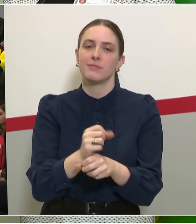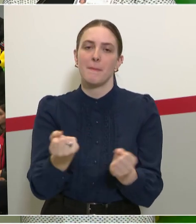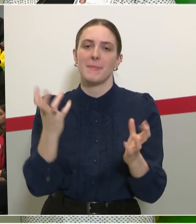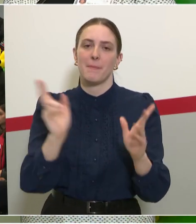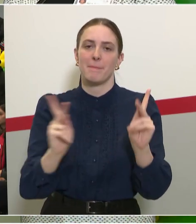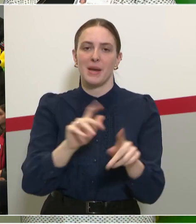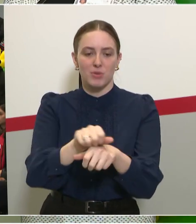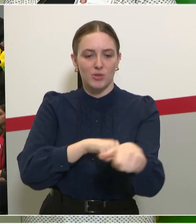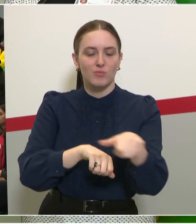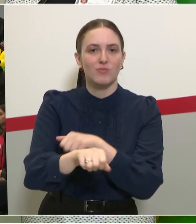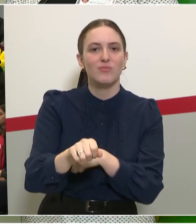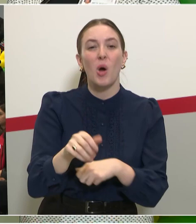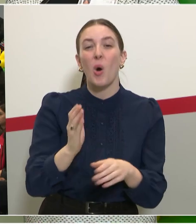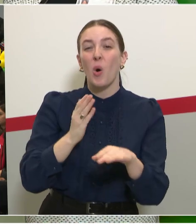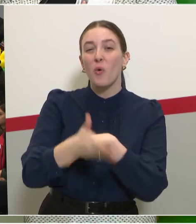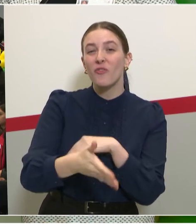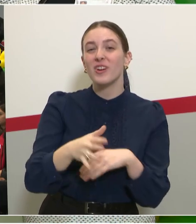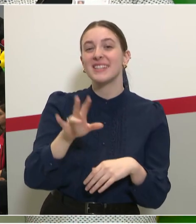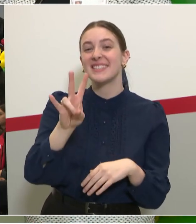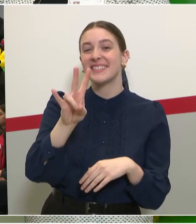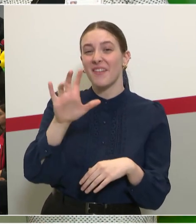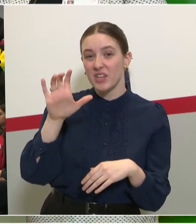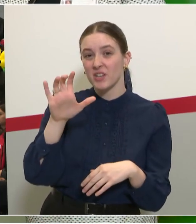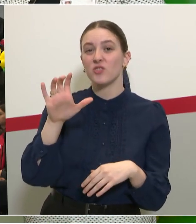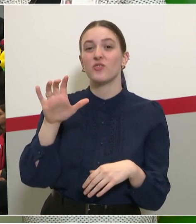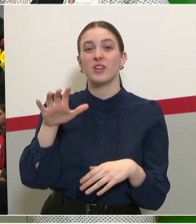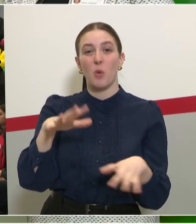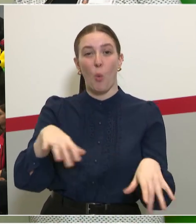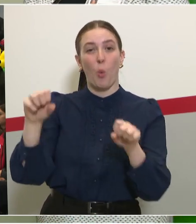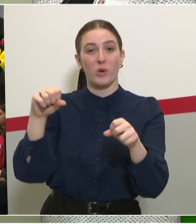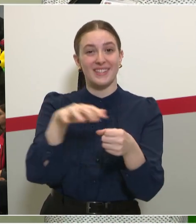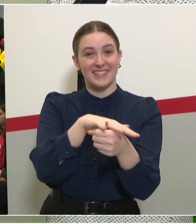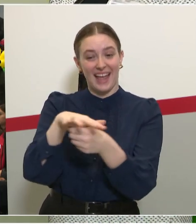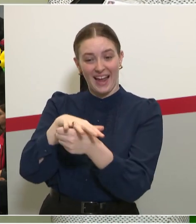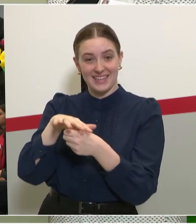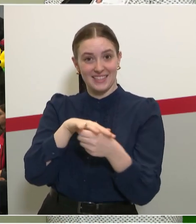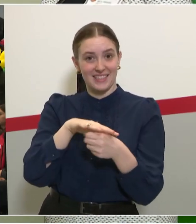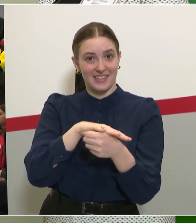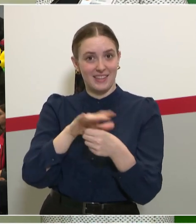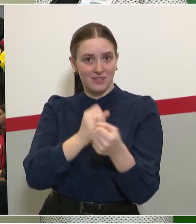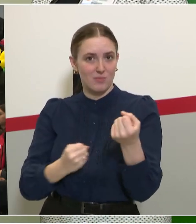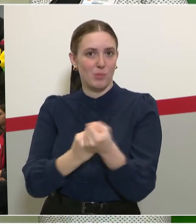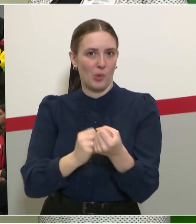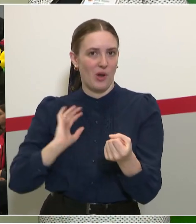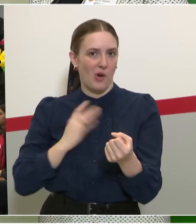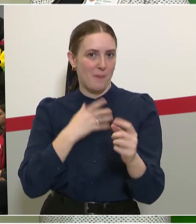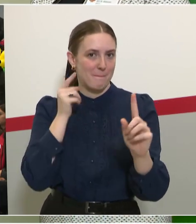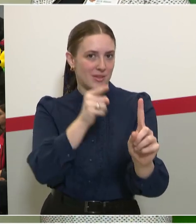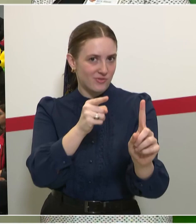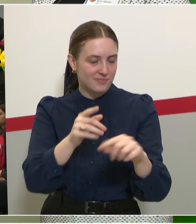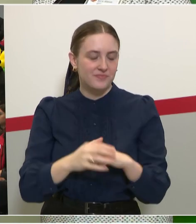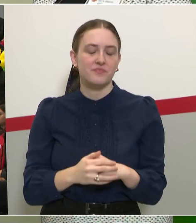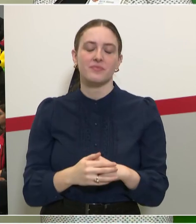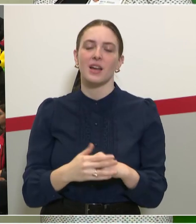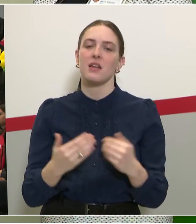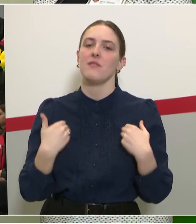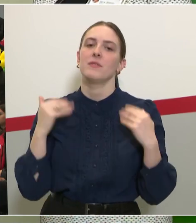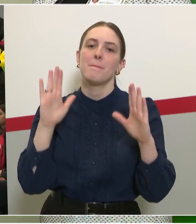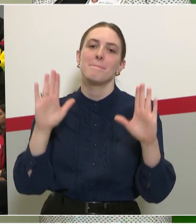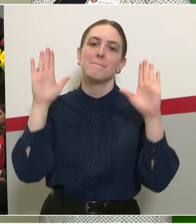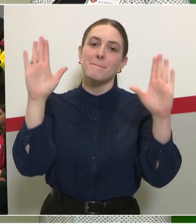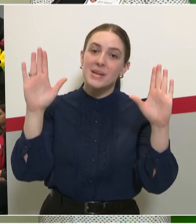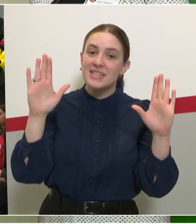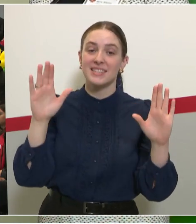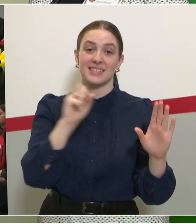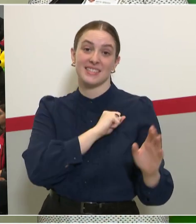year, we had over 700 host sites support us in this mission. I have an amazing staff that makes